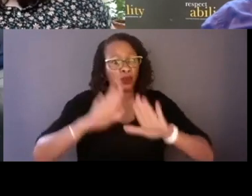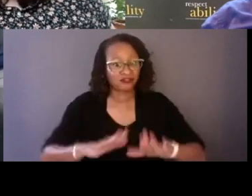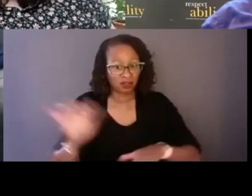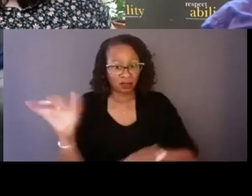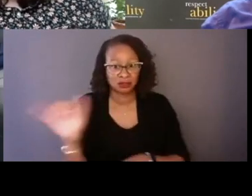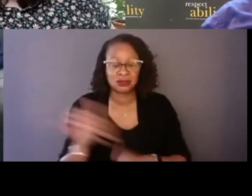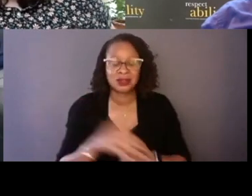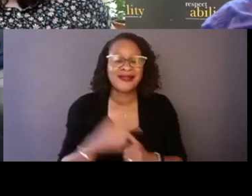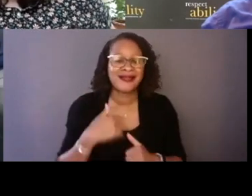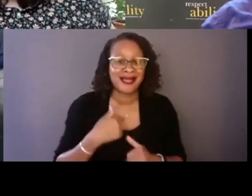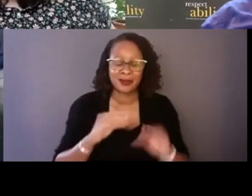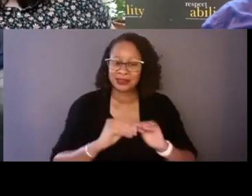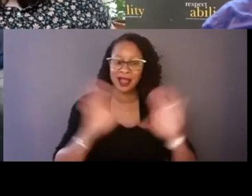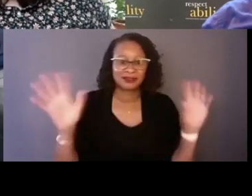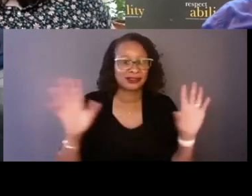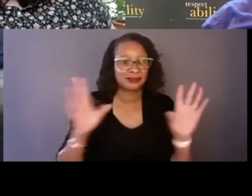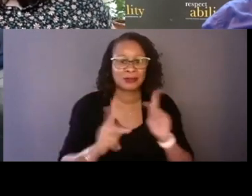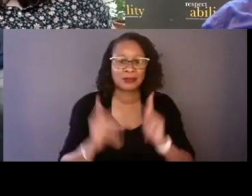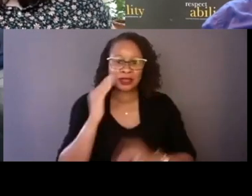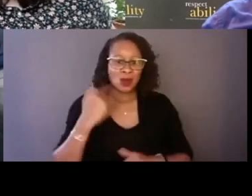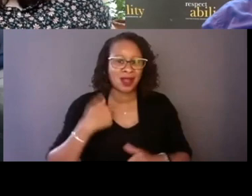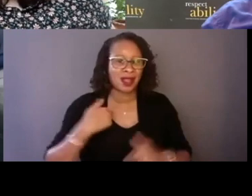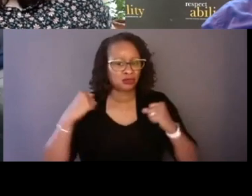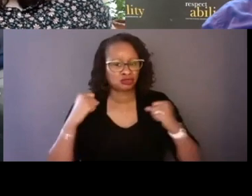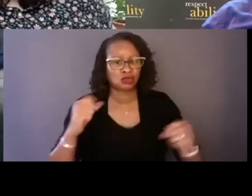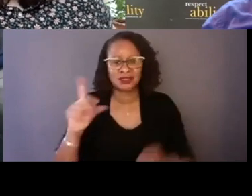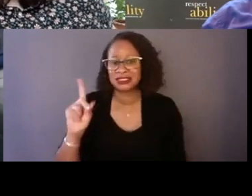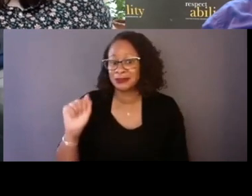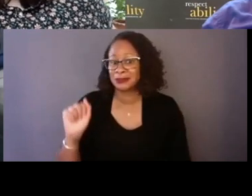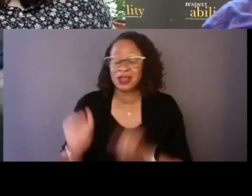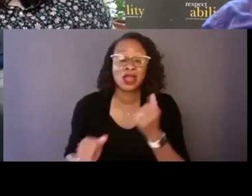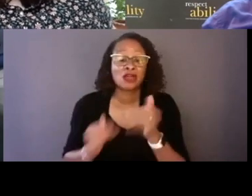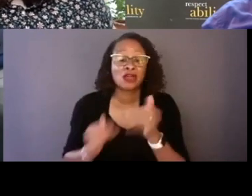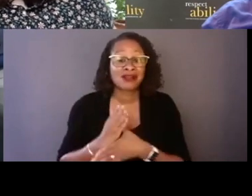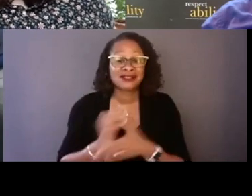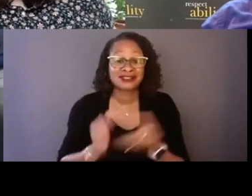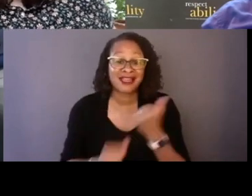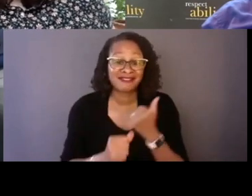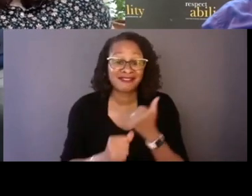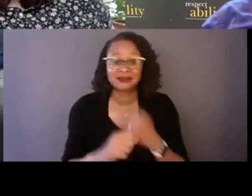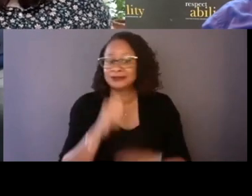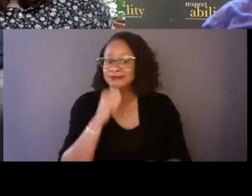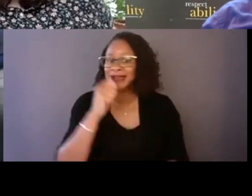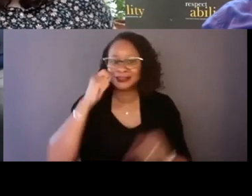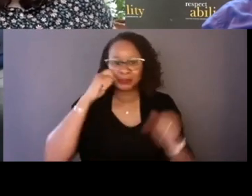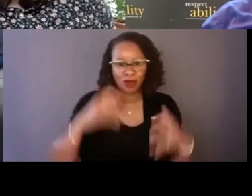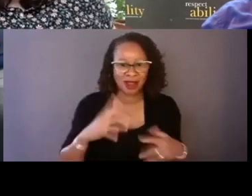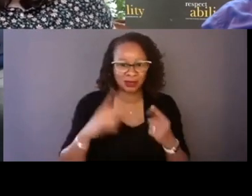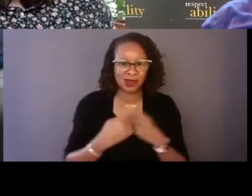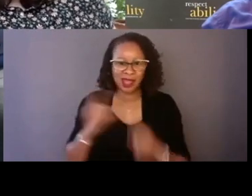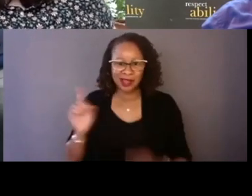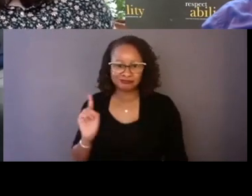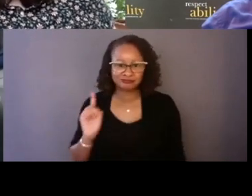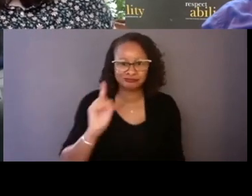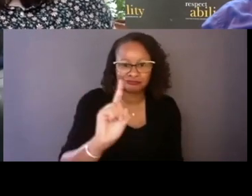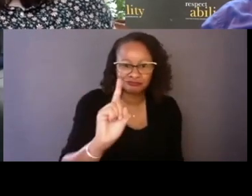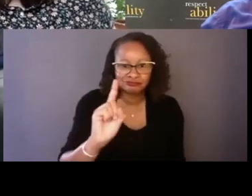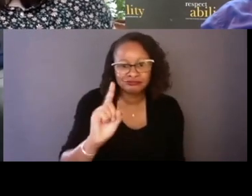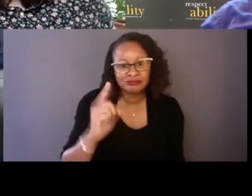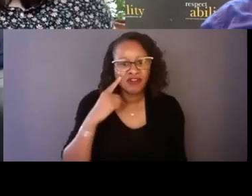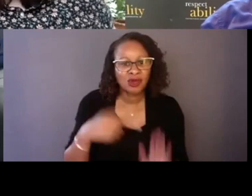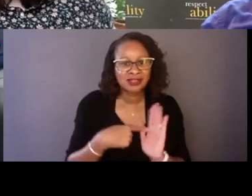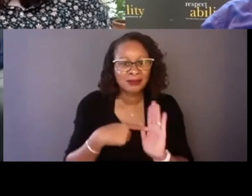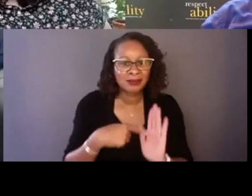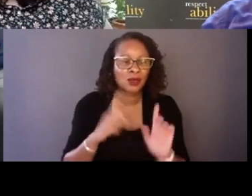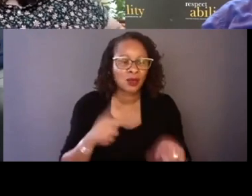was definitely, people knew I was a strong disability rights advocate. And so they were not surprised when, for instance, we